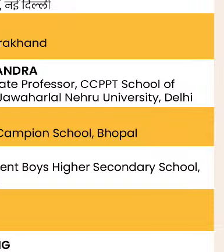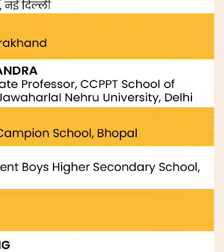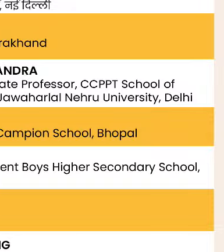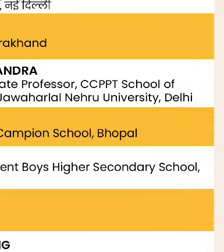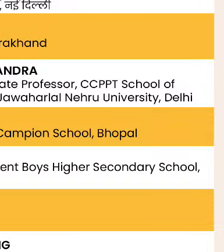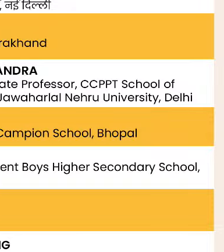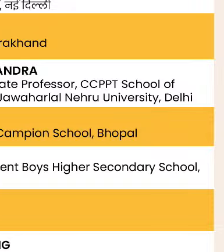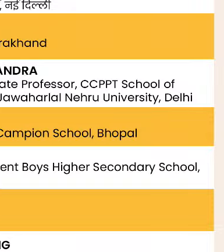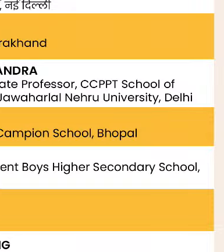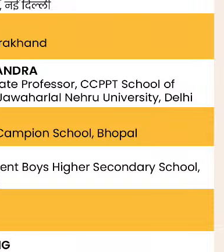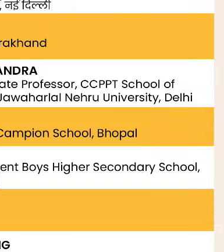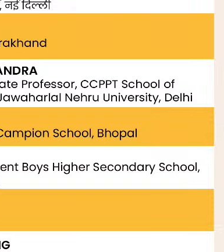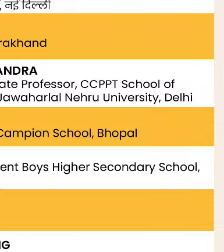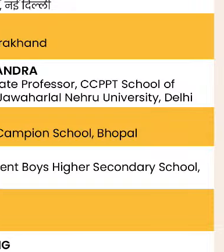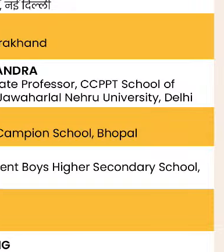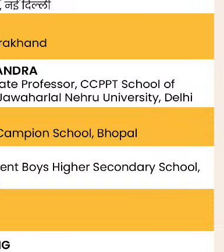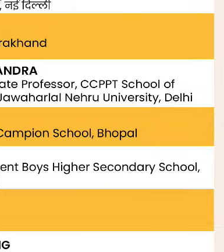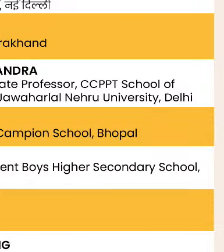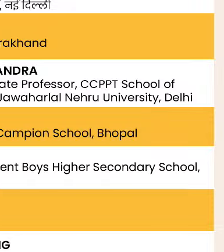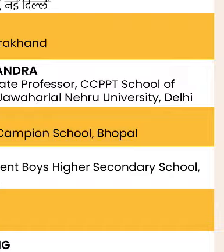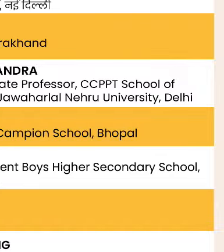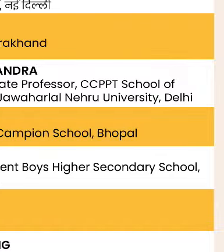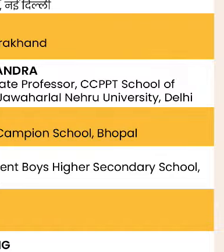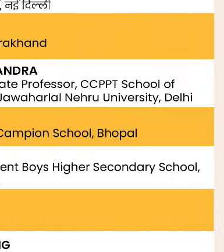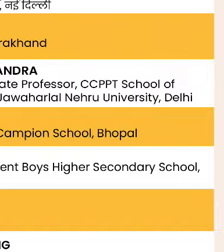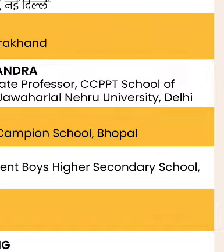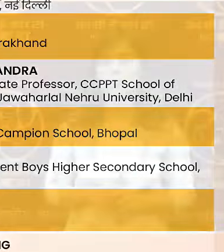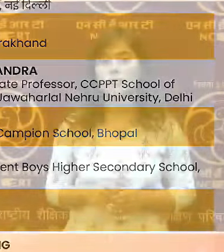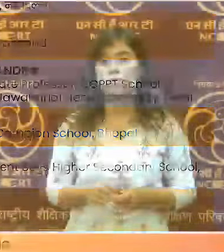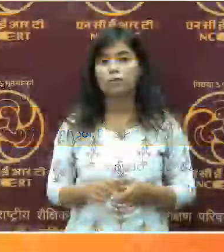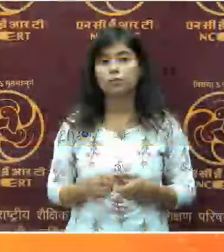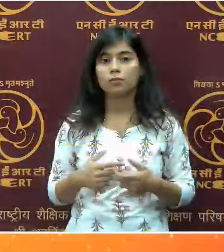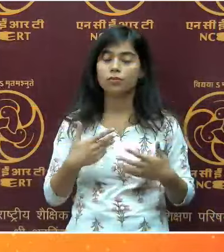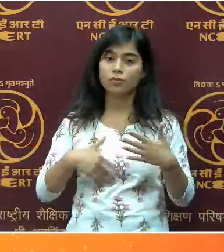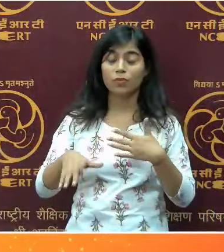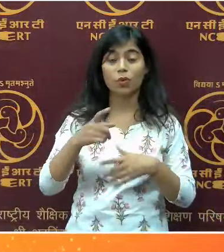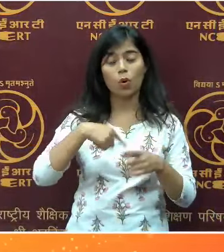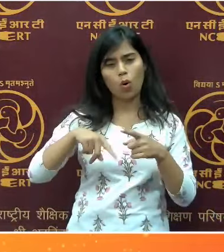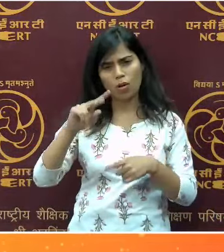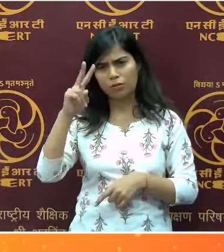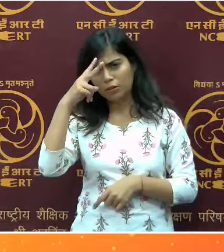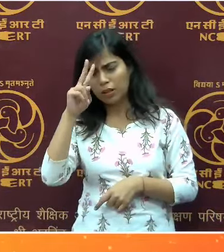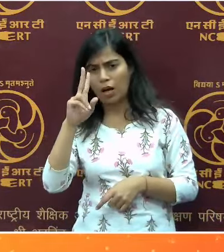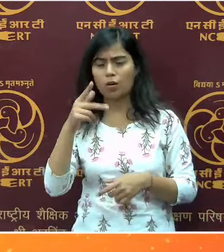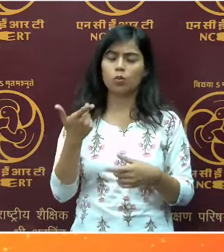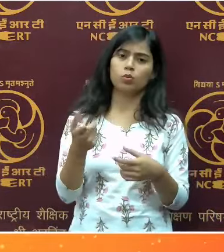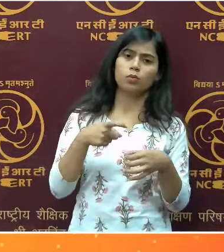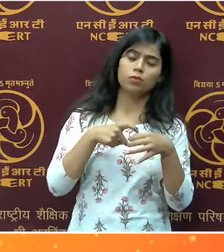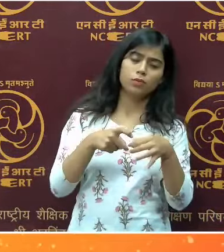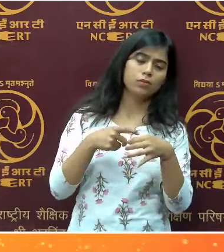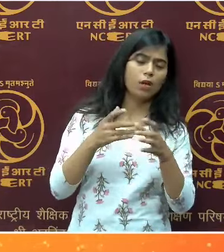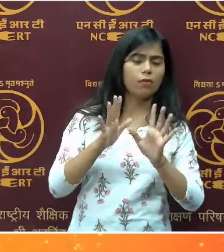NEPA. So be with us throughout the sessions with all your queries and doubts. Me, Renu Bhatt, is